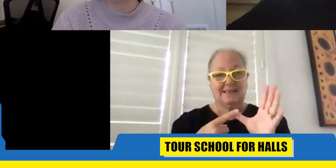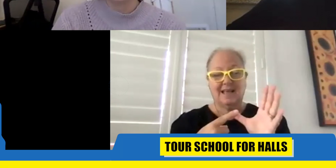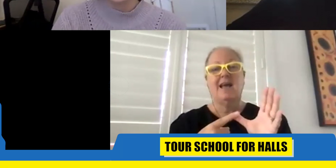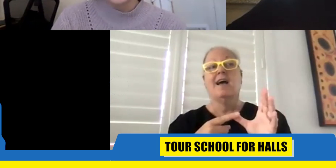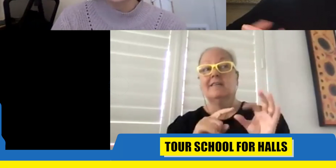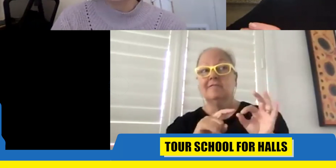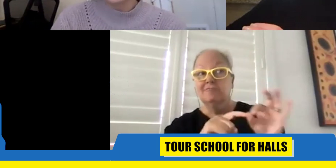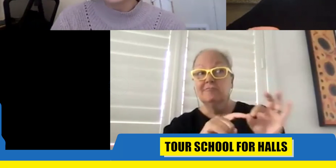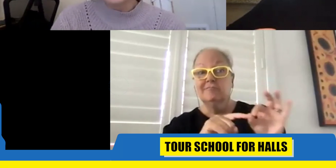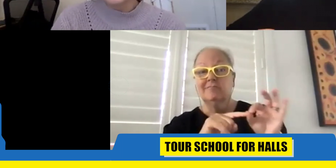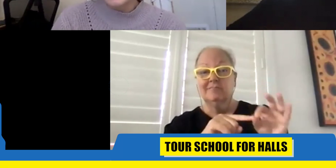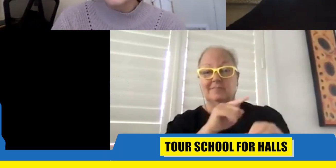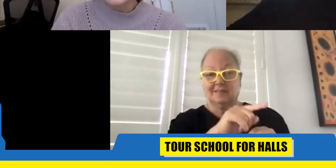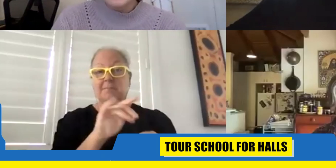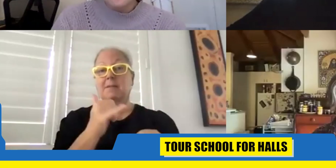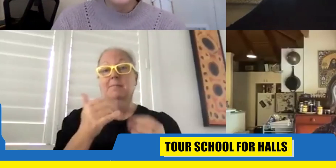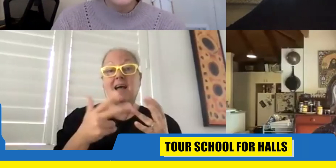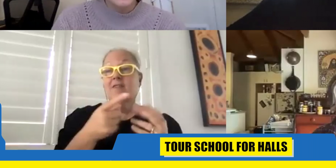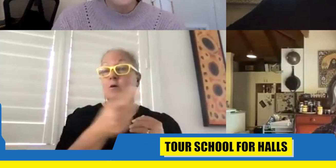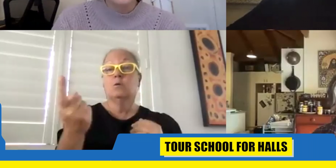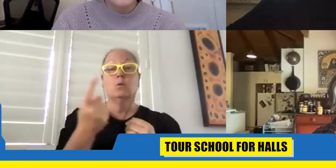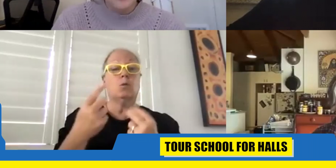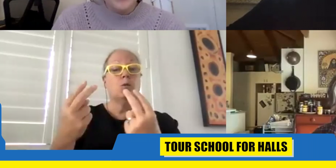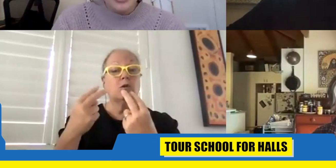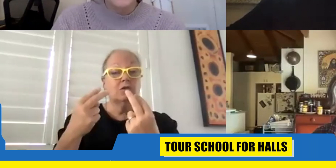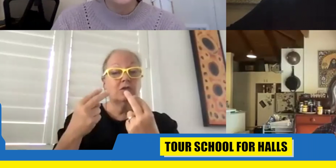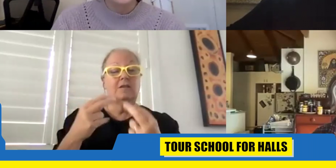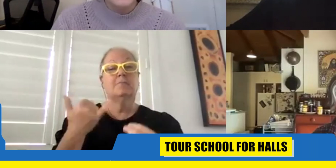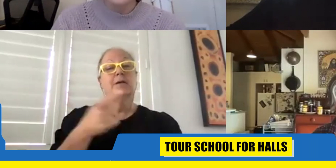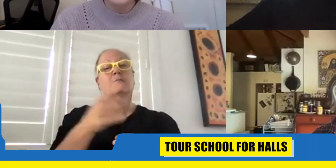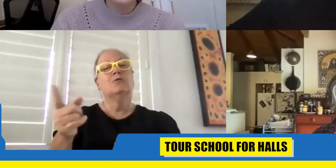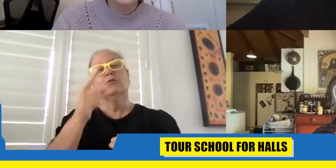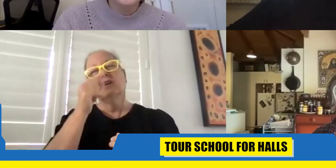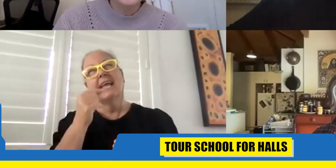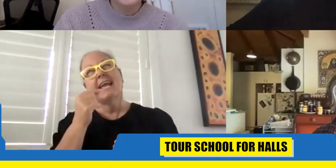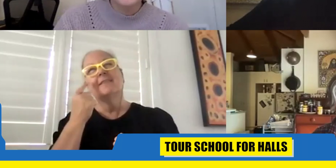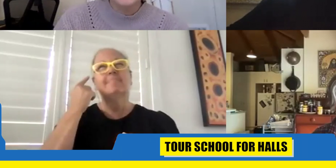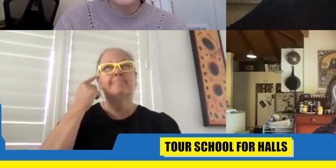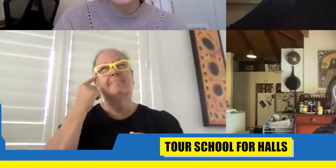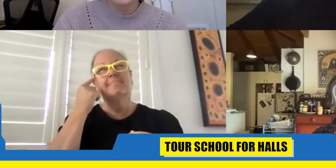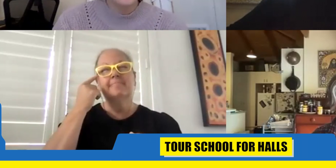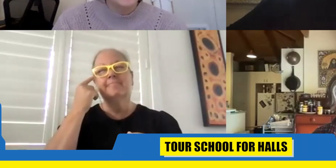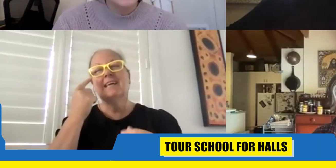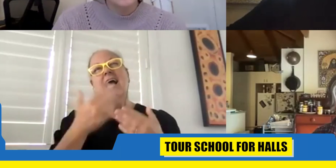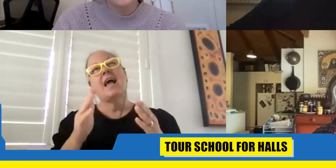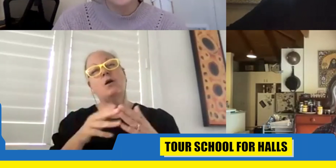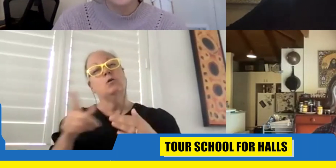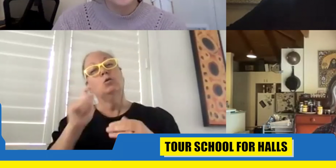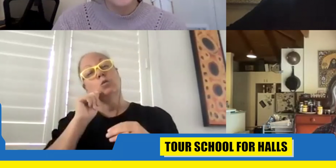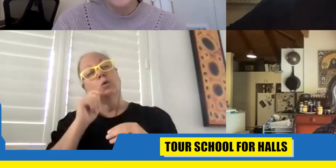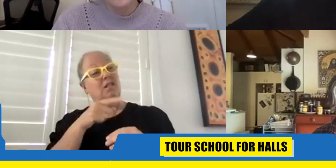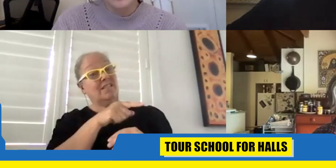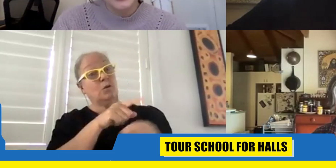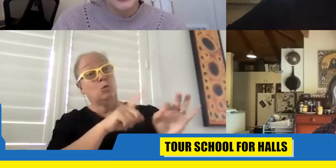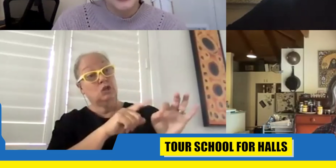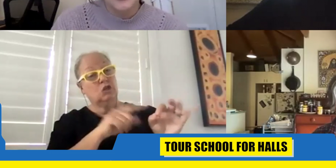if the other people attending today might like to have a think about how they would respond to those questions. And if they're interested, you're very